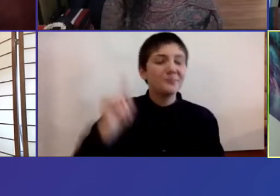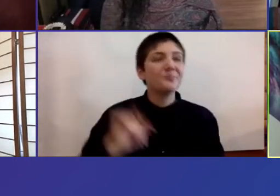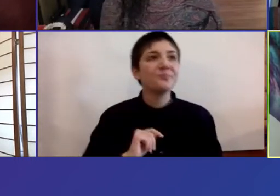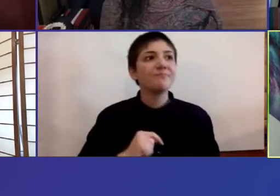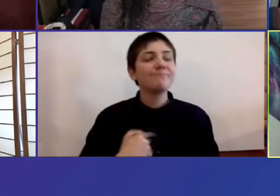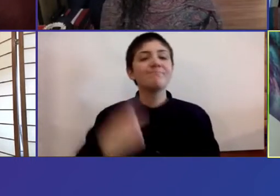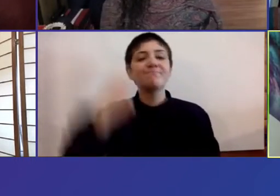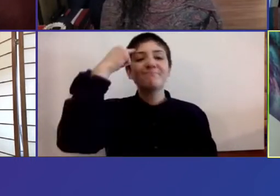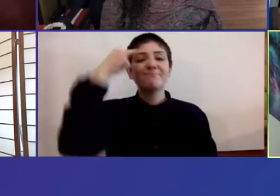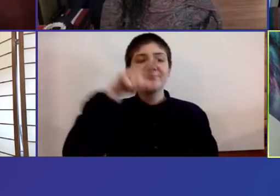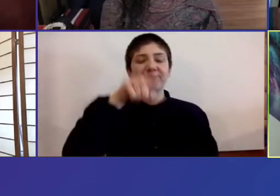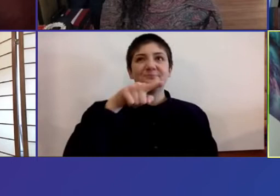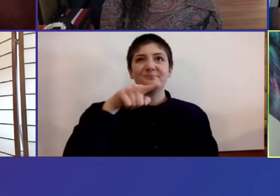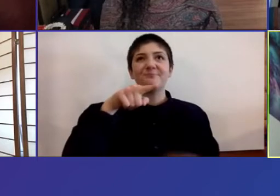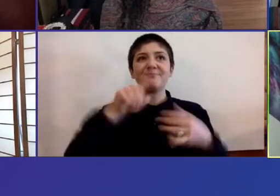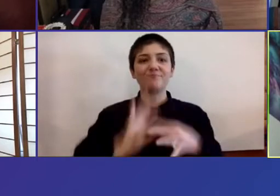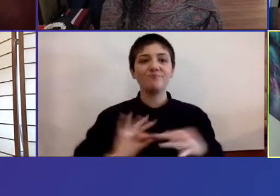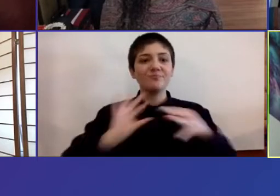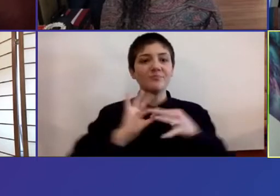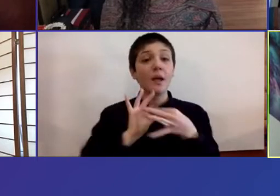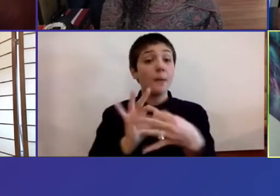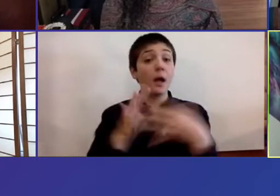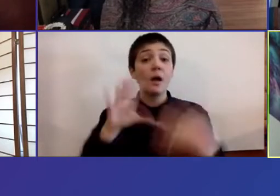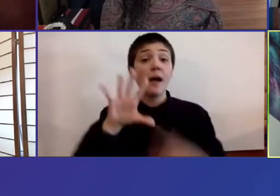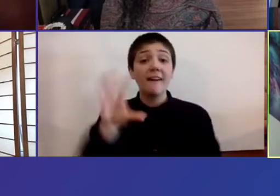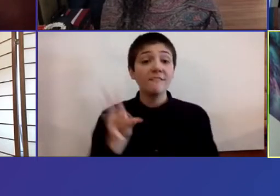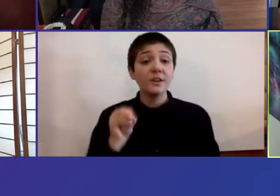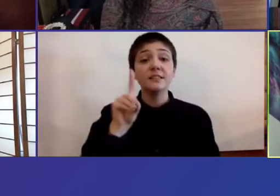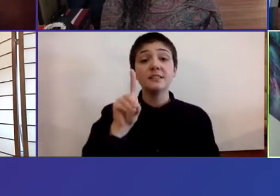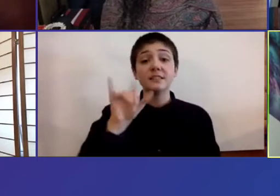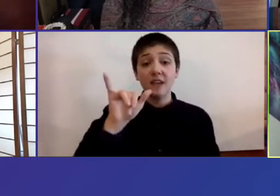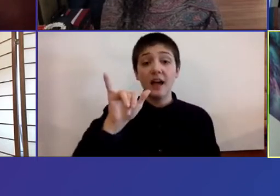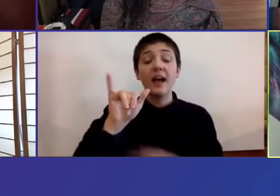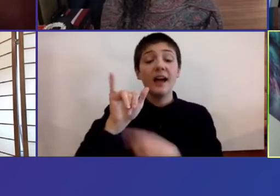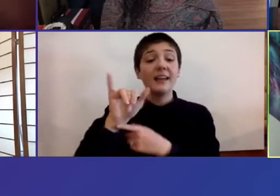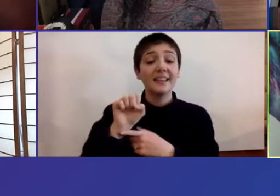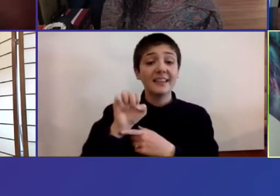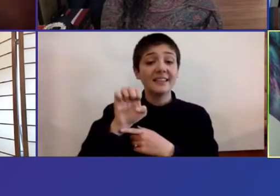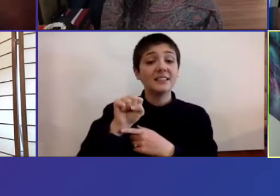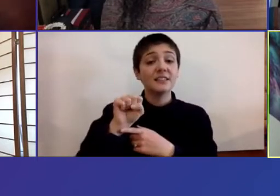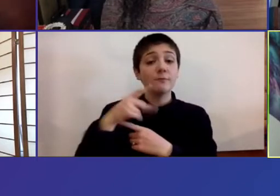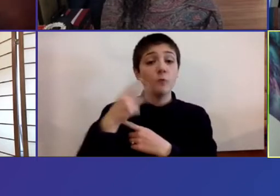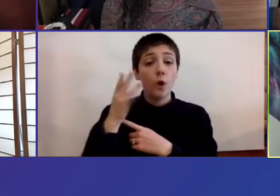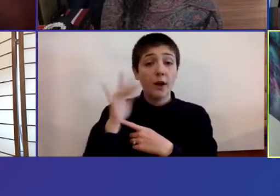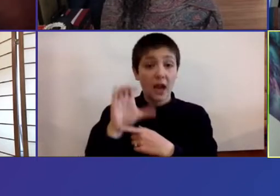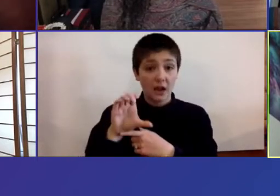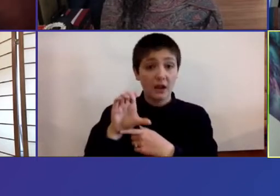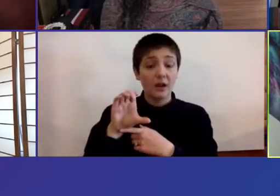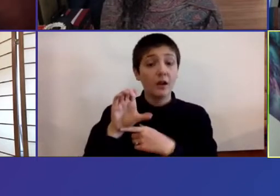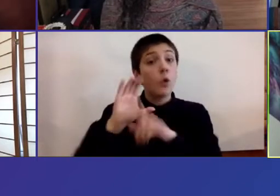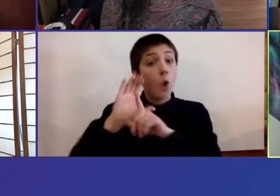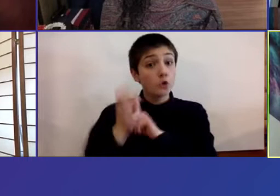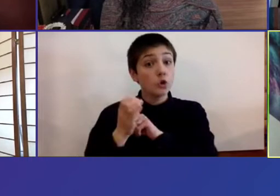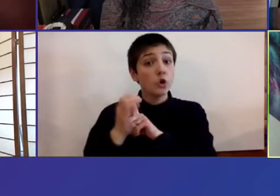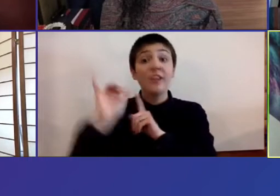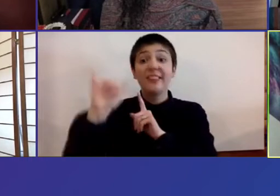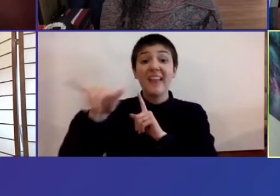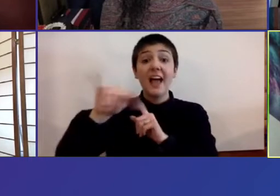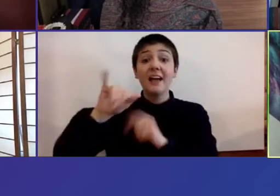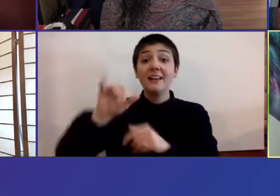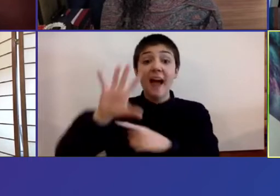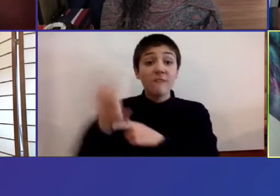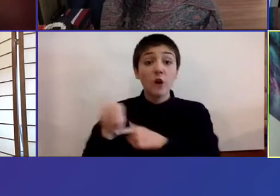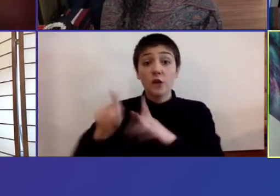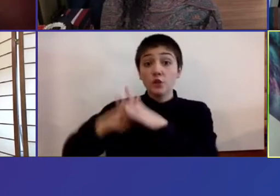African diasporic culture, and that erasure, as you call it, of